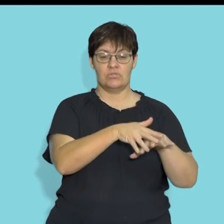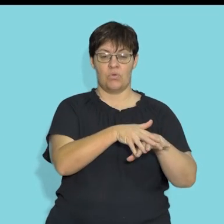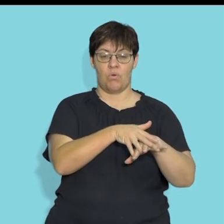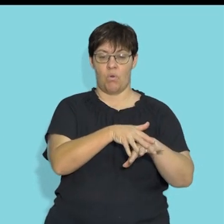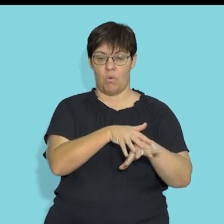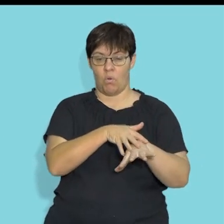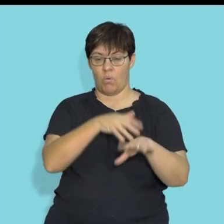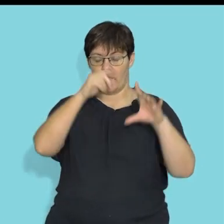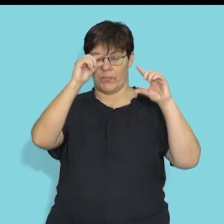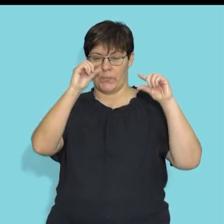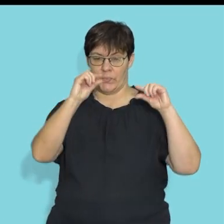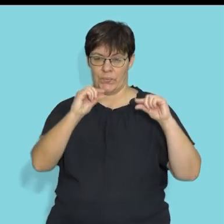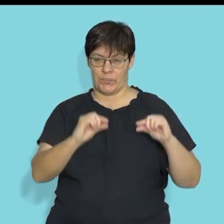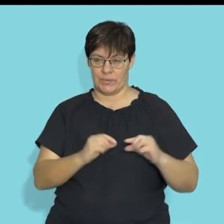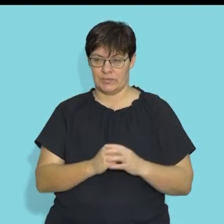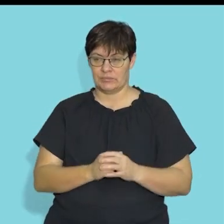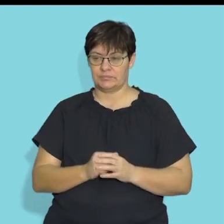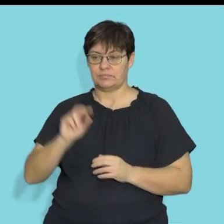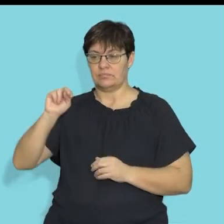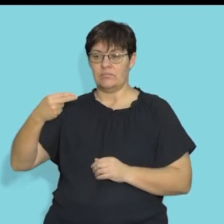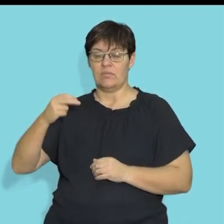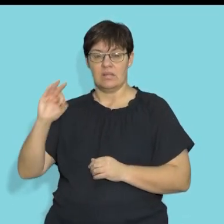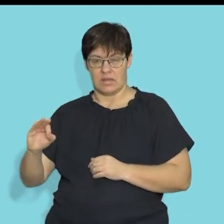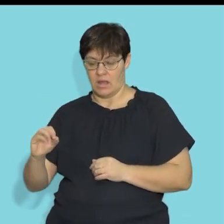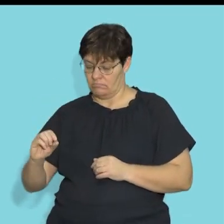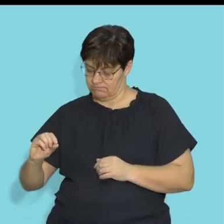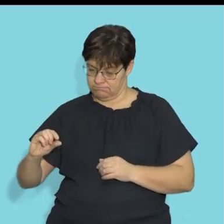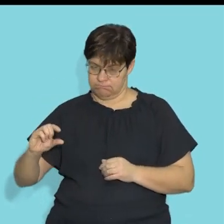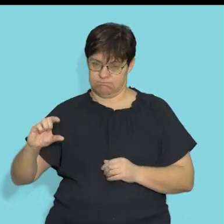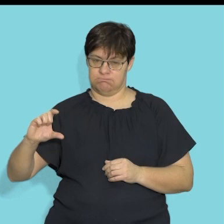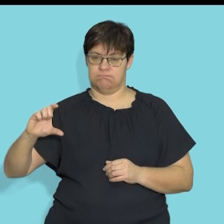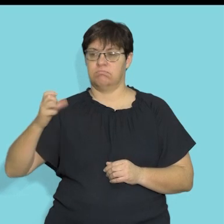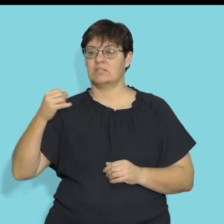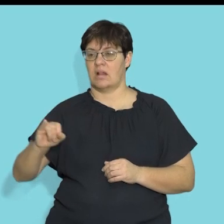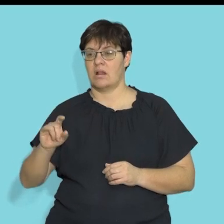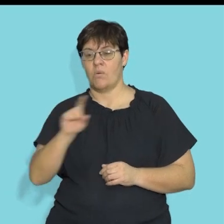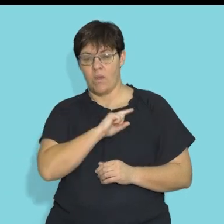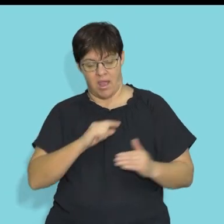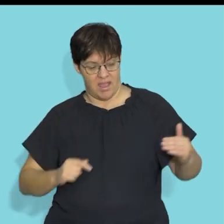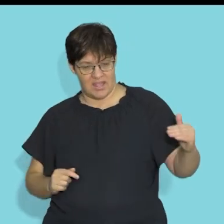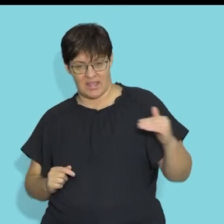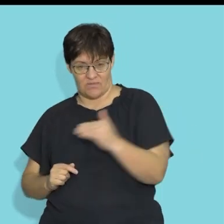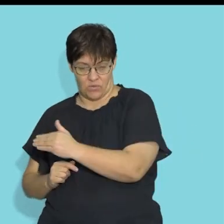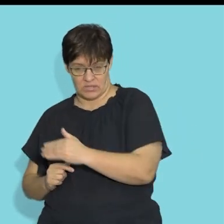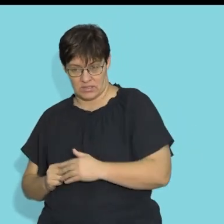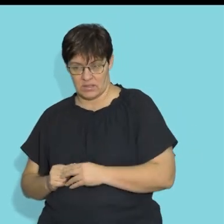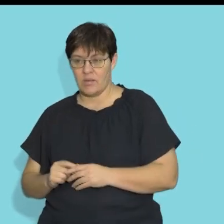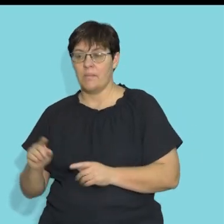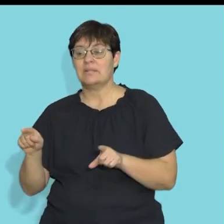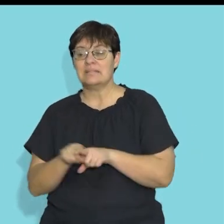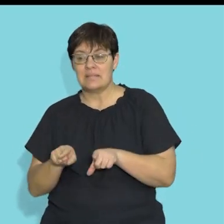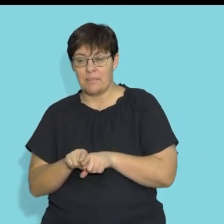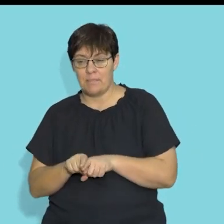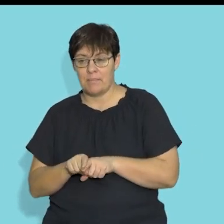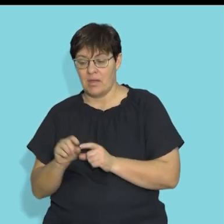lesser extent. The ammonia still increases, but not like before. It also